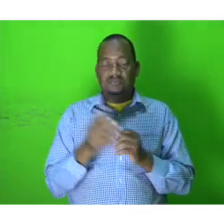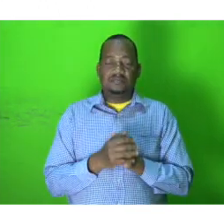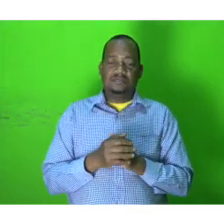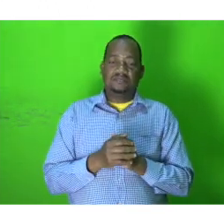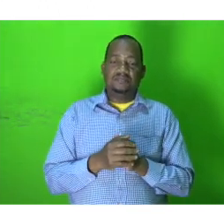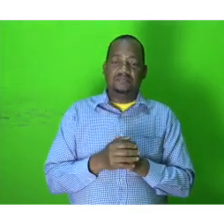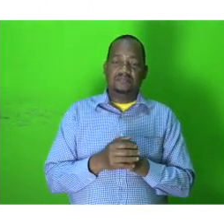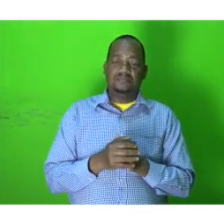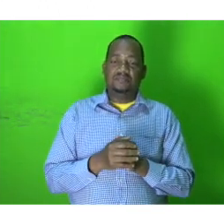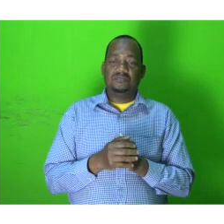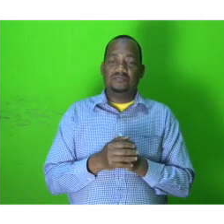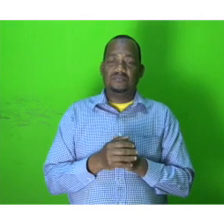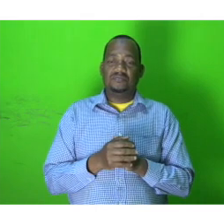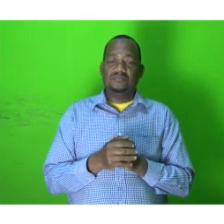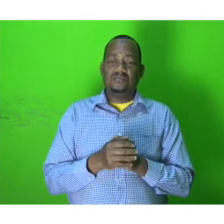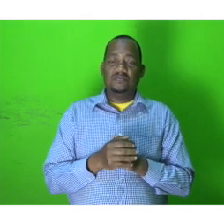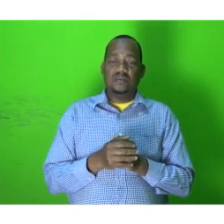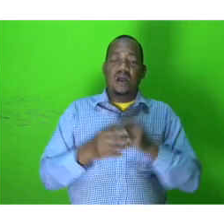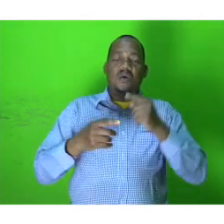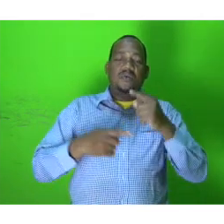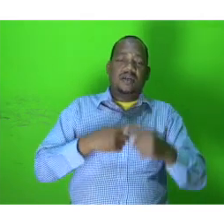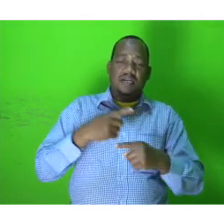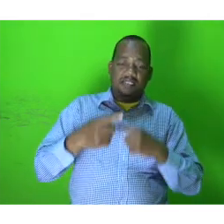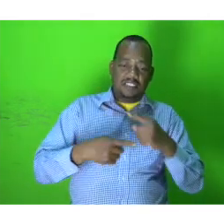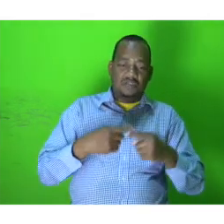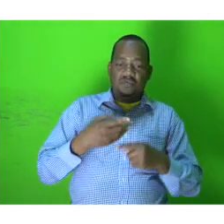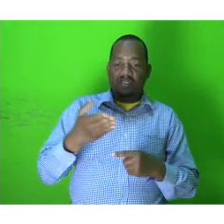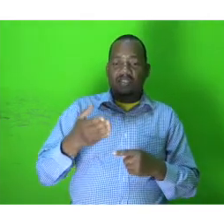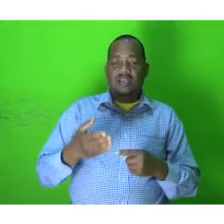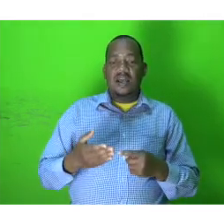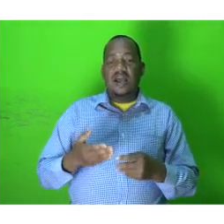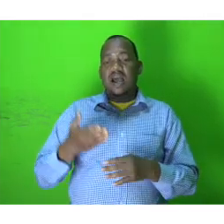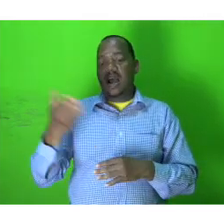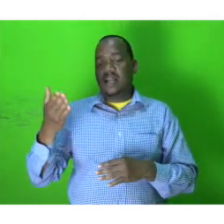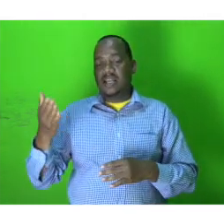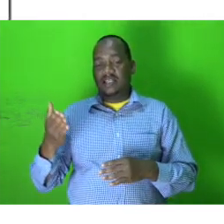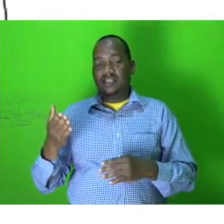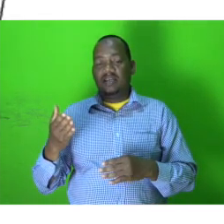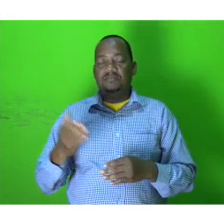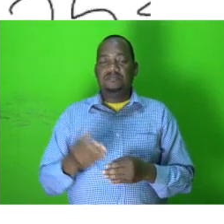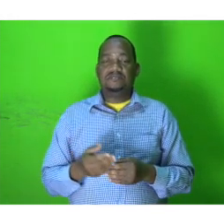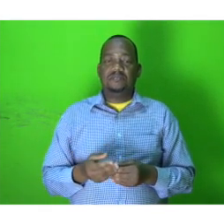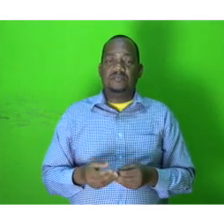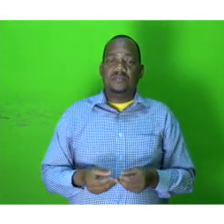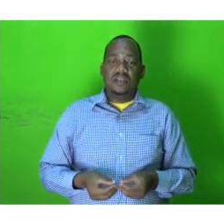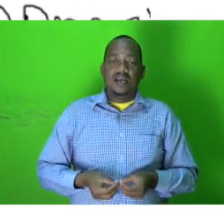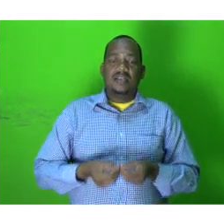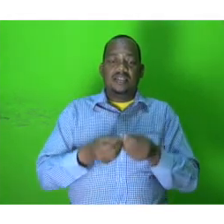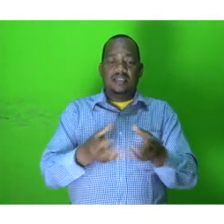21,280. Okay. We continue with another transactions.